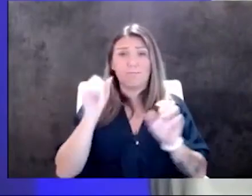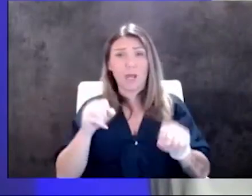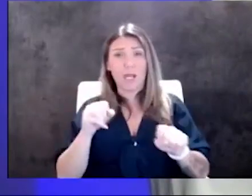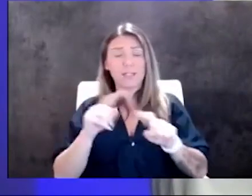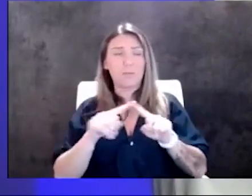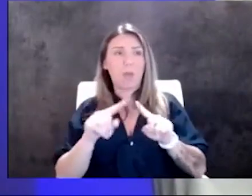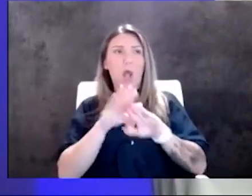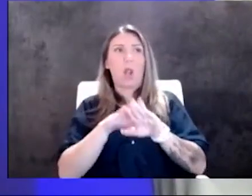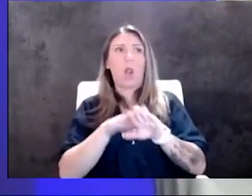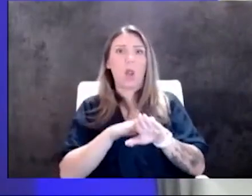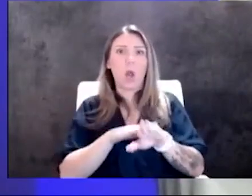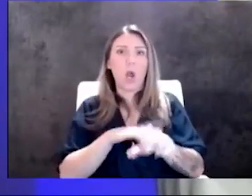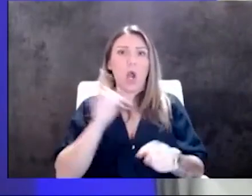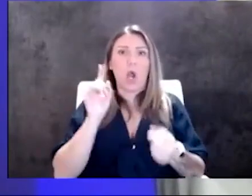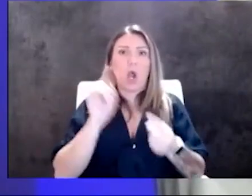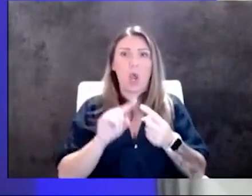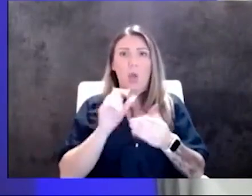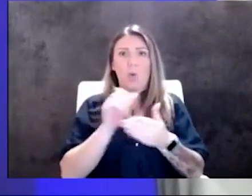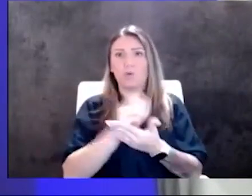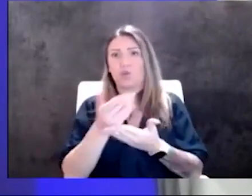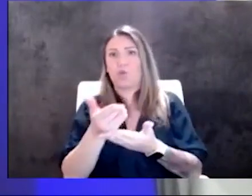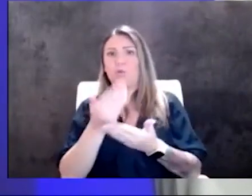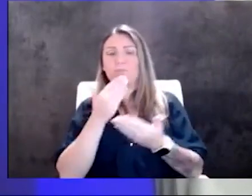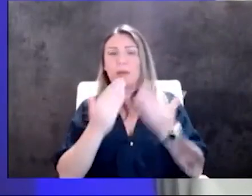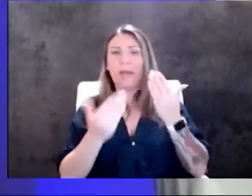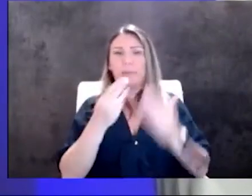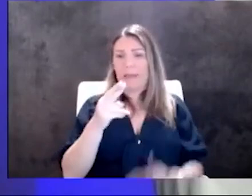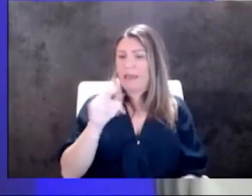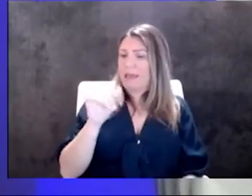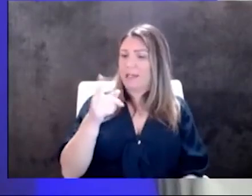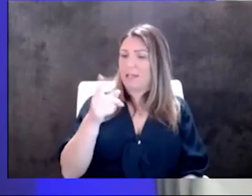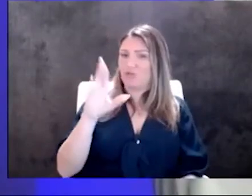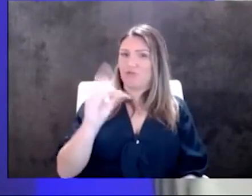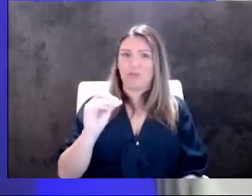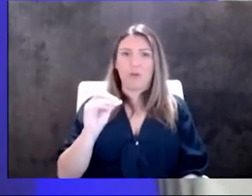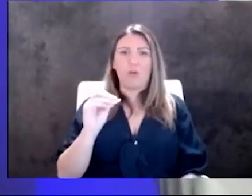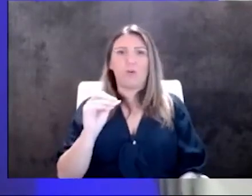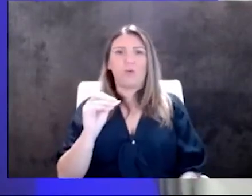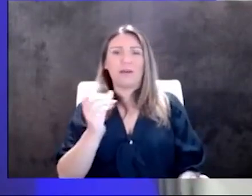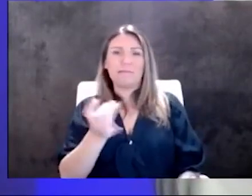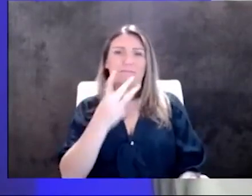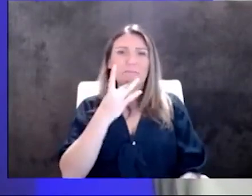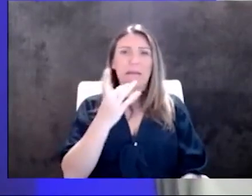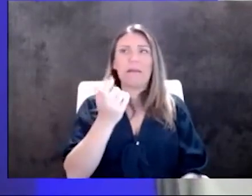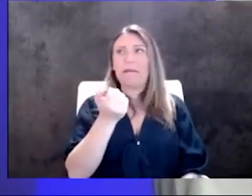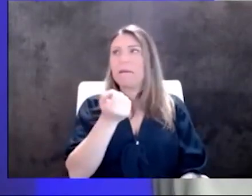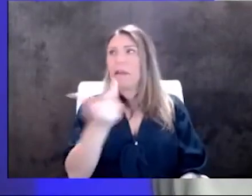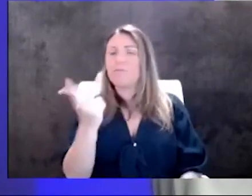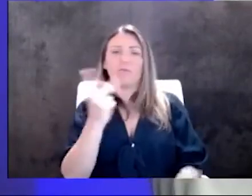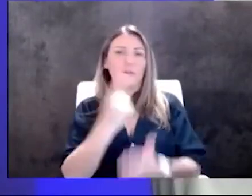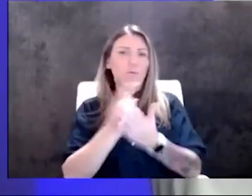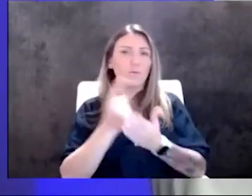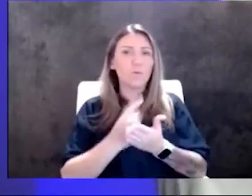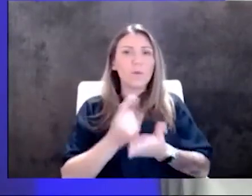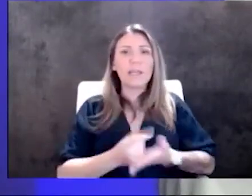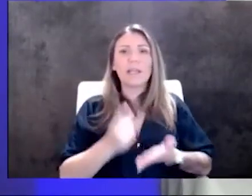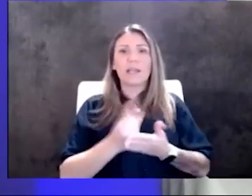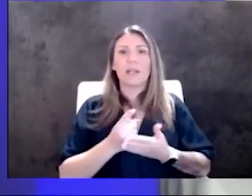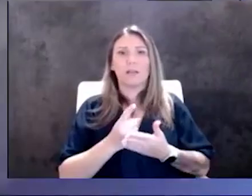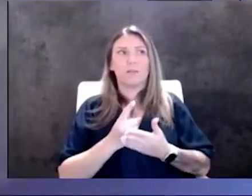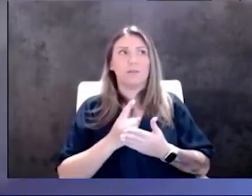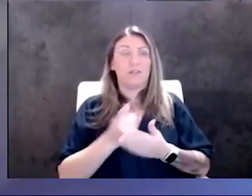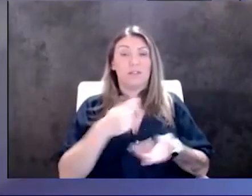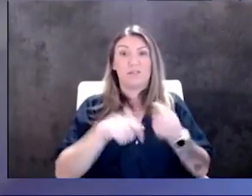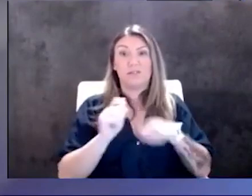it's really, something. Maybe I take a hydrocodone tablet maybe once every couple of weeks now when I have a really, really bad day, instead of living on them like vitamins. Well, you and I